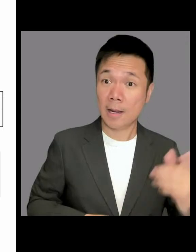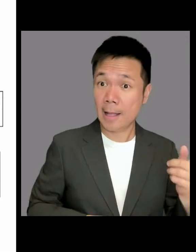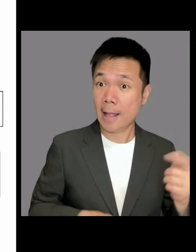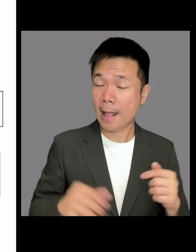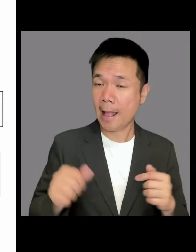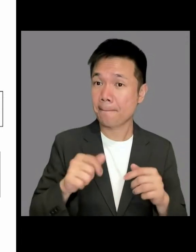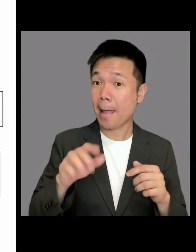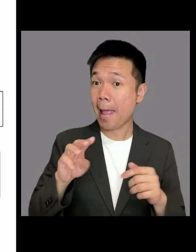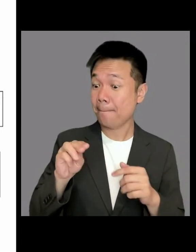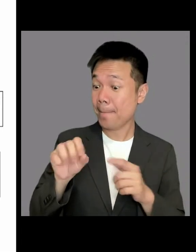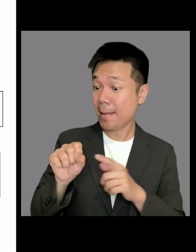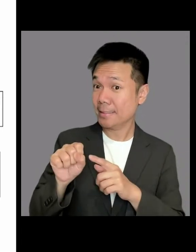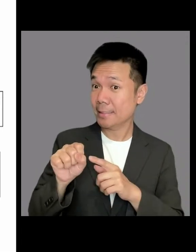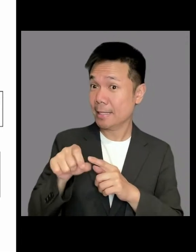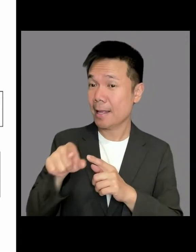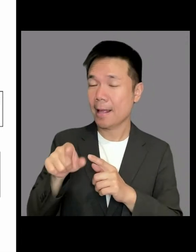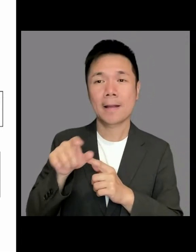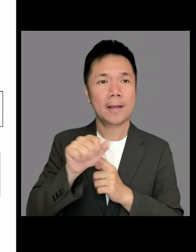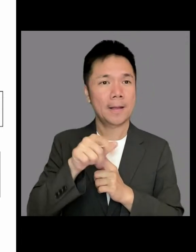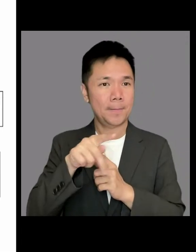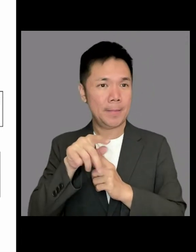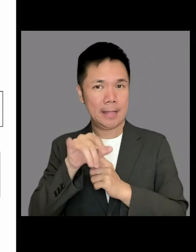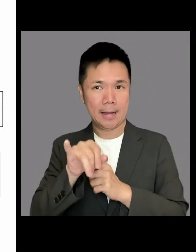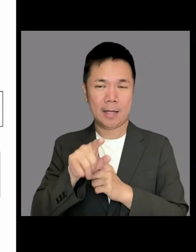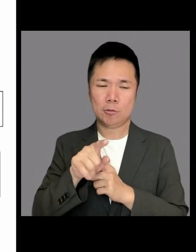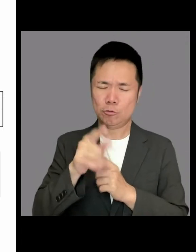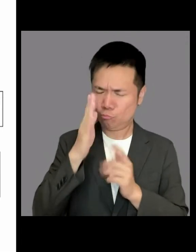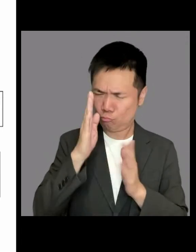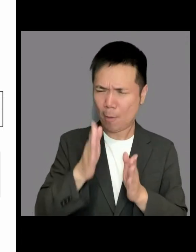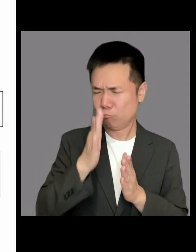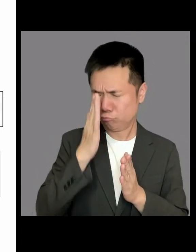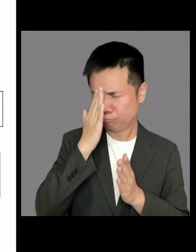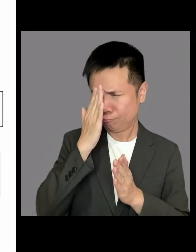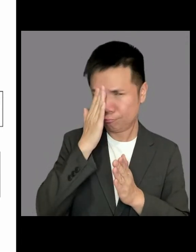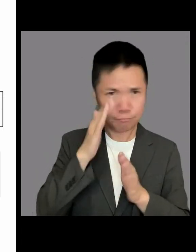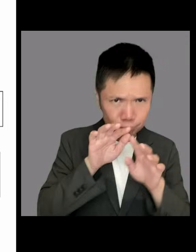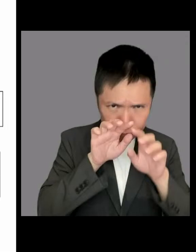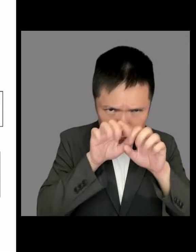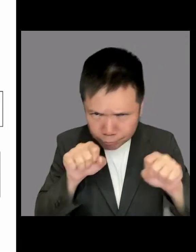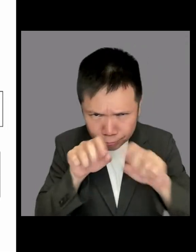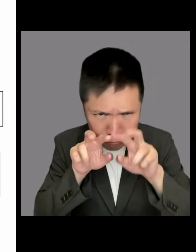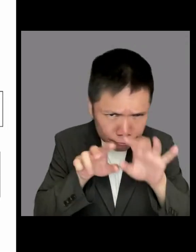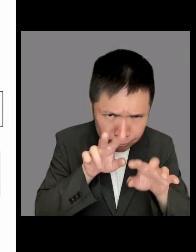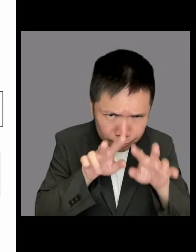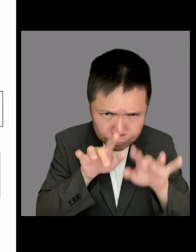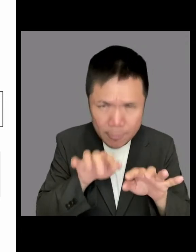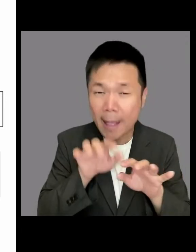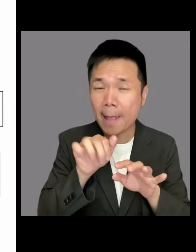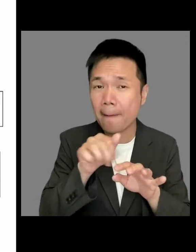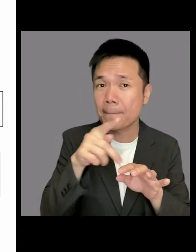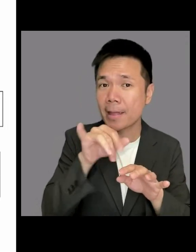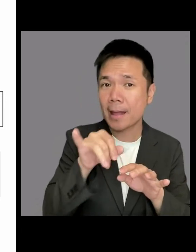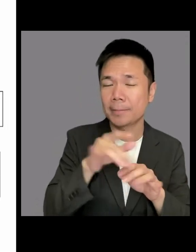APIs, API protocols, UI automation, and